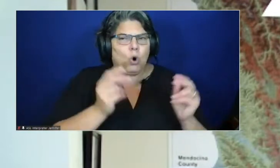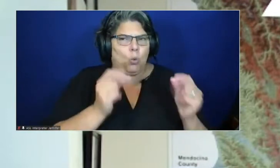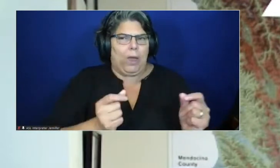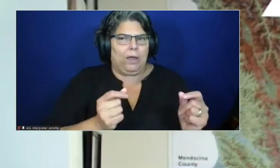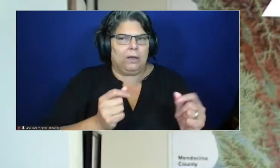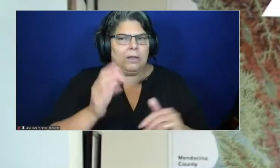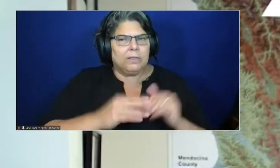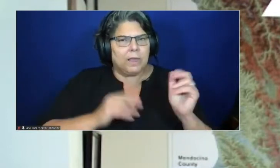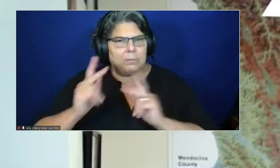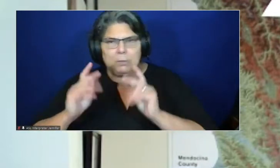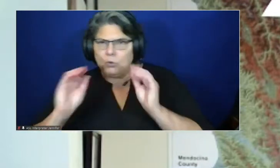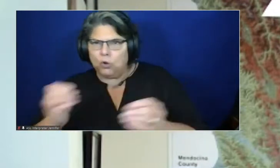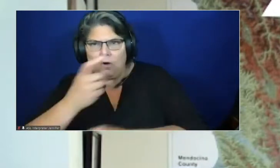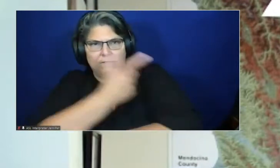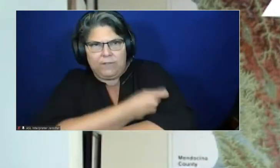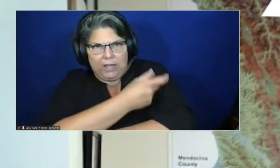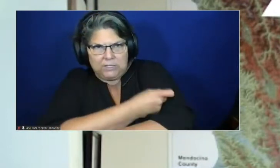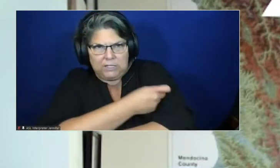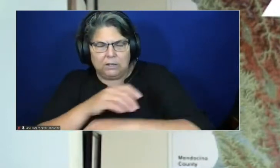less